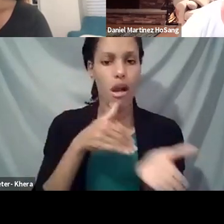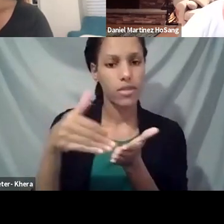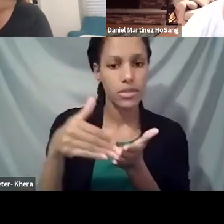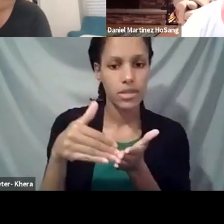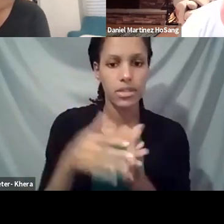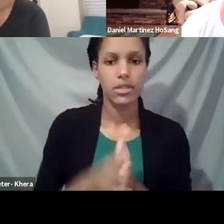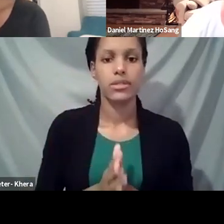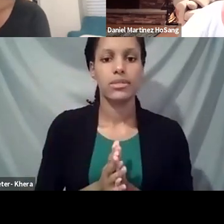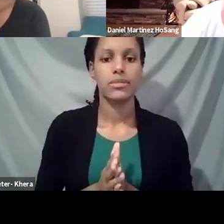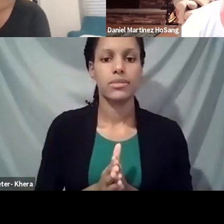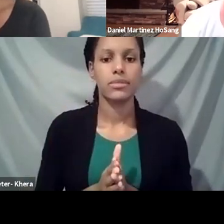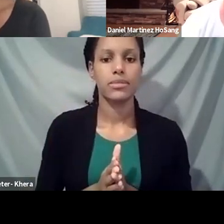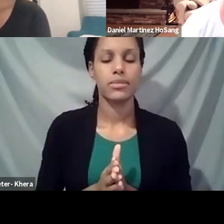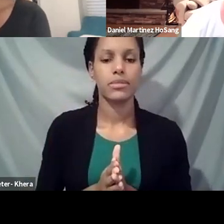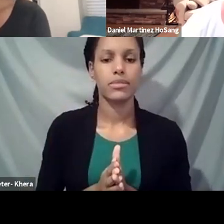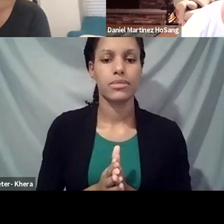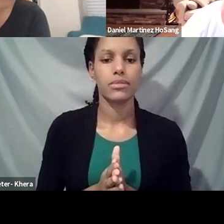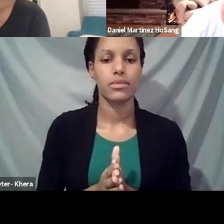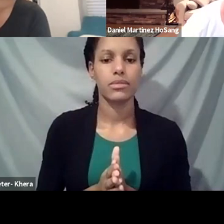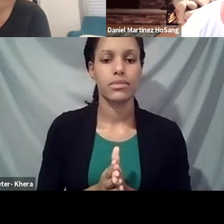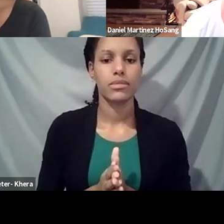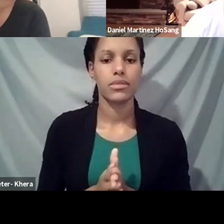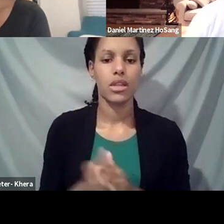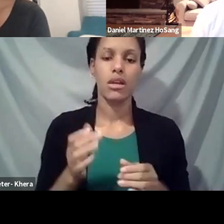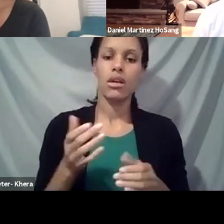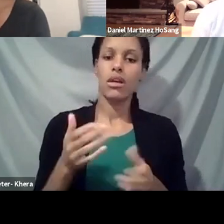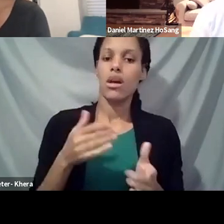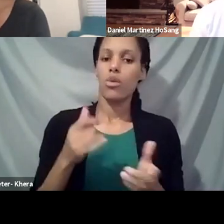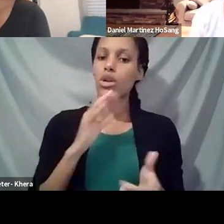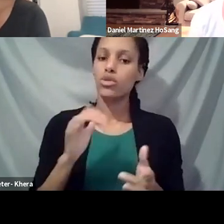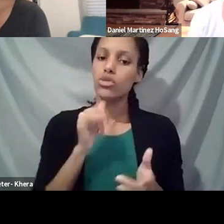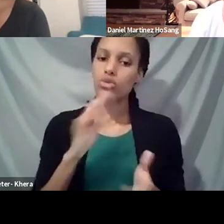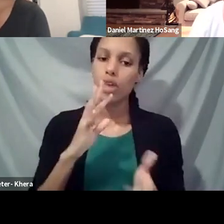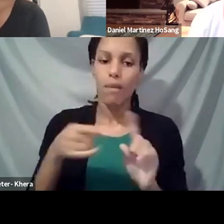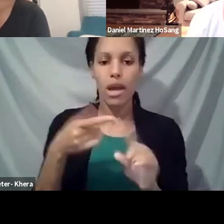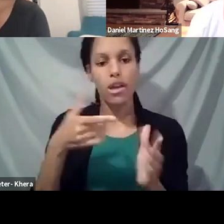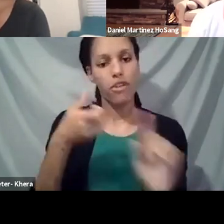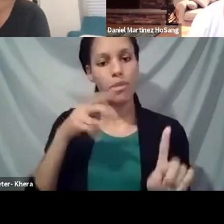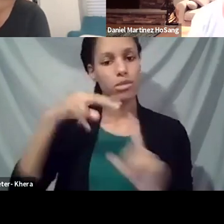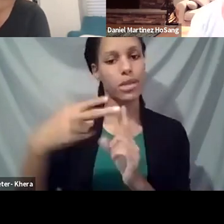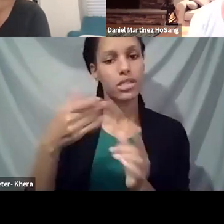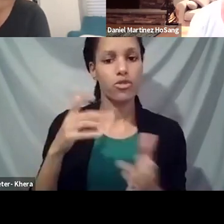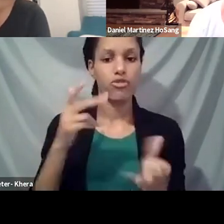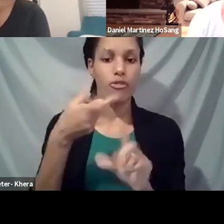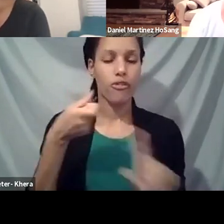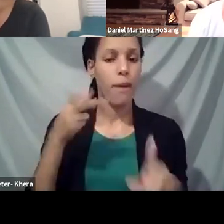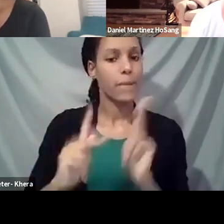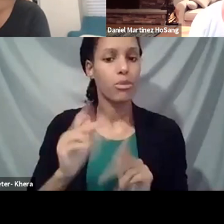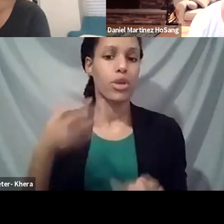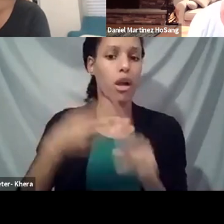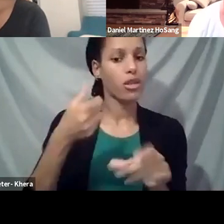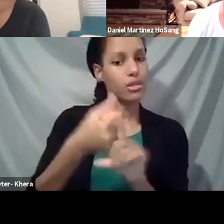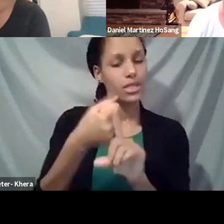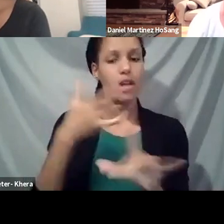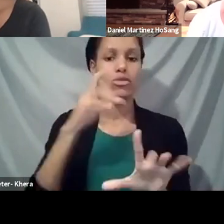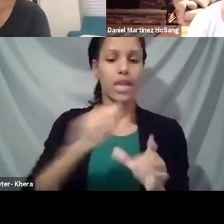different worldviews of people who call themselves Asian American. So tonight we have three wonderful panelists to help us think